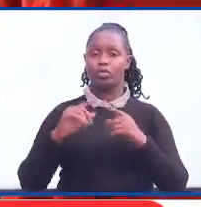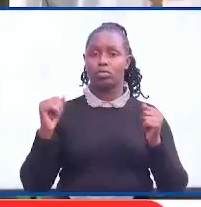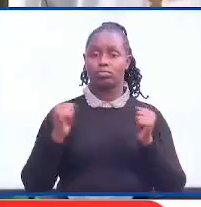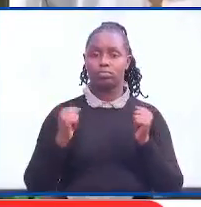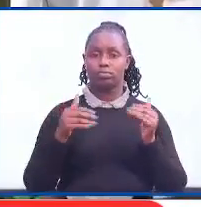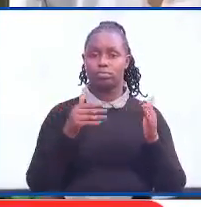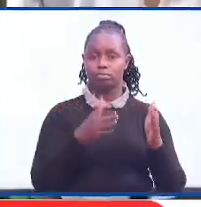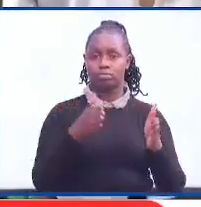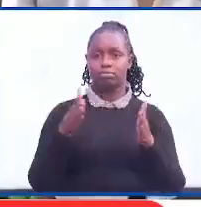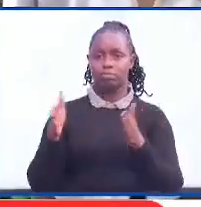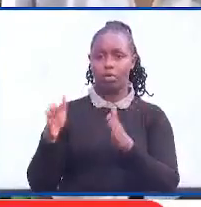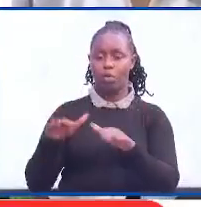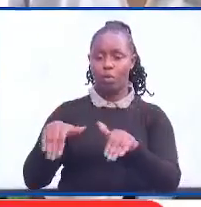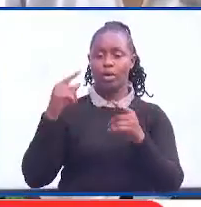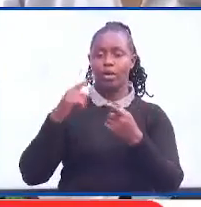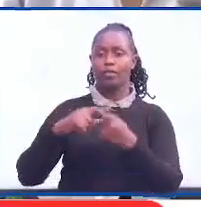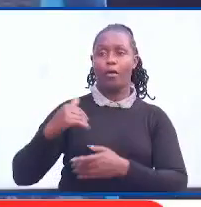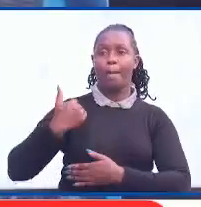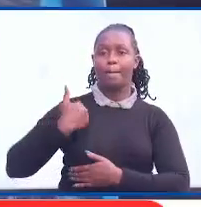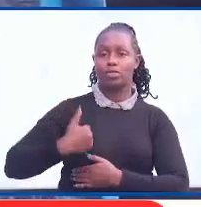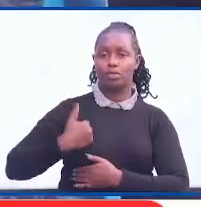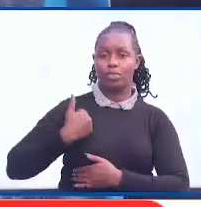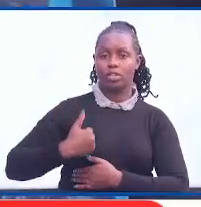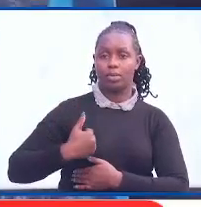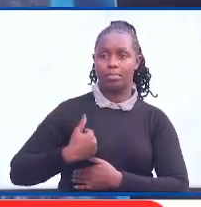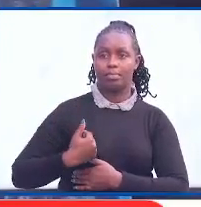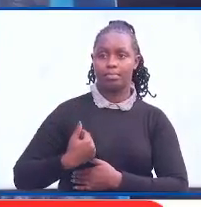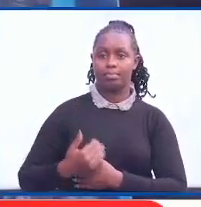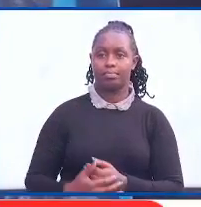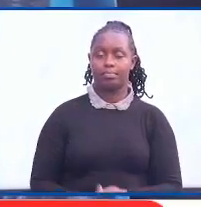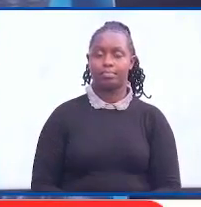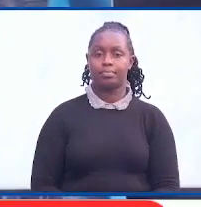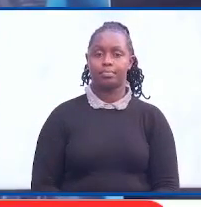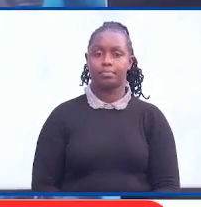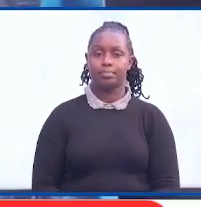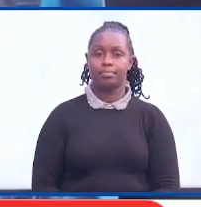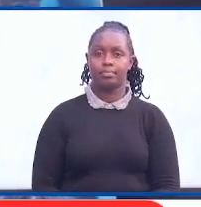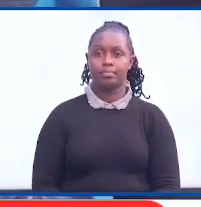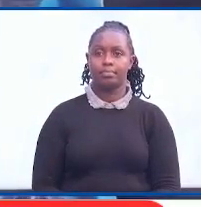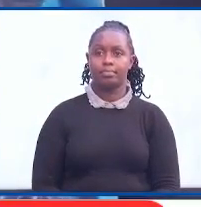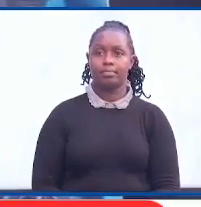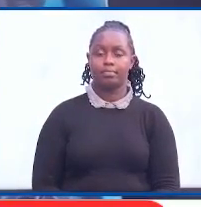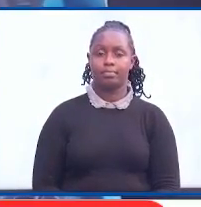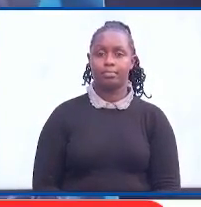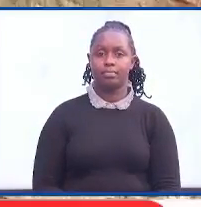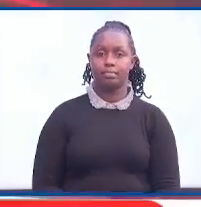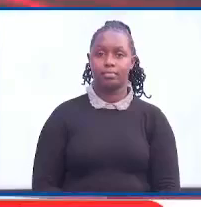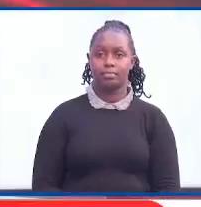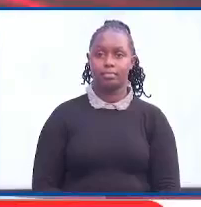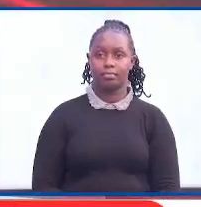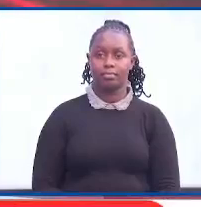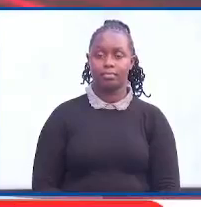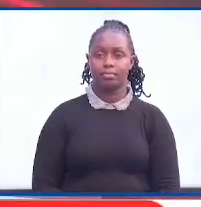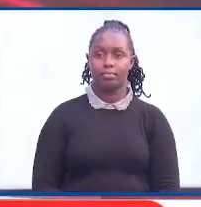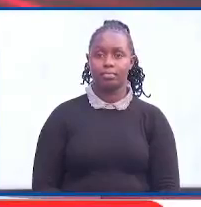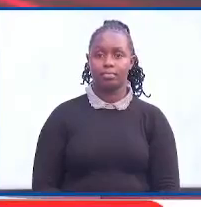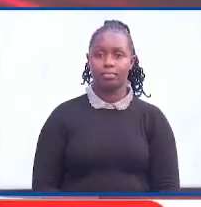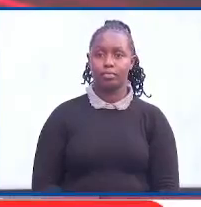mortuary, awaiting post-mortem. Nelly Lusigi, TV 47.